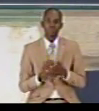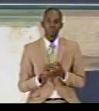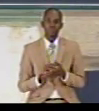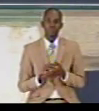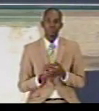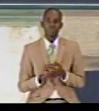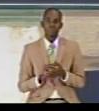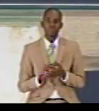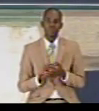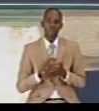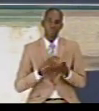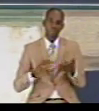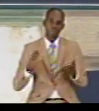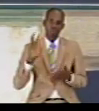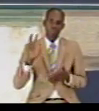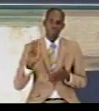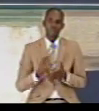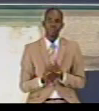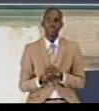44, reading from verse 3.